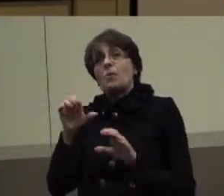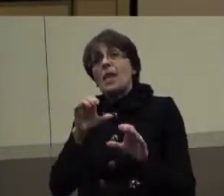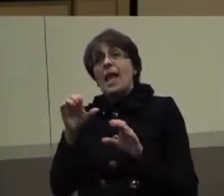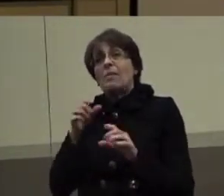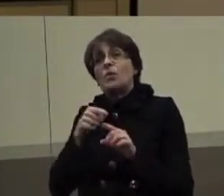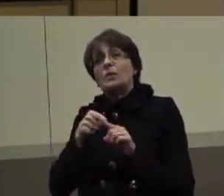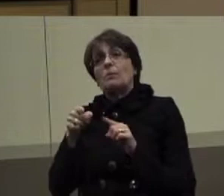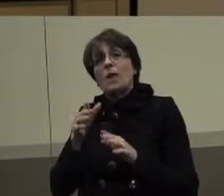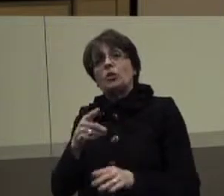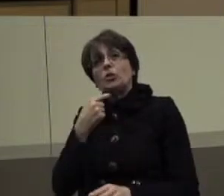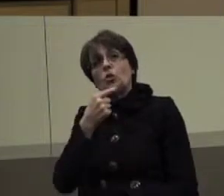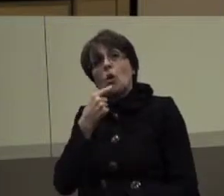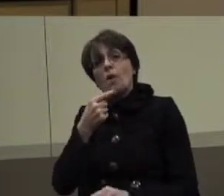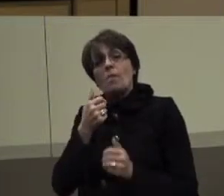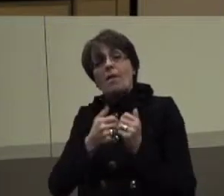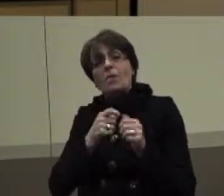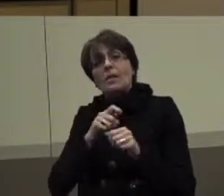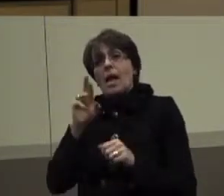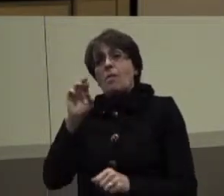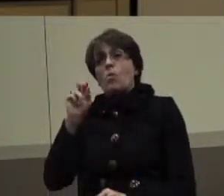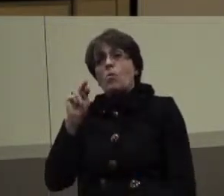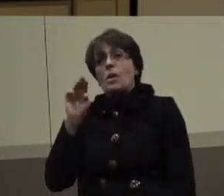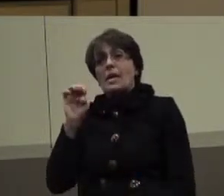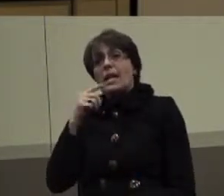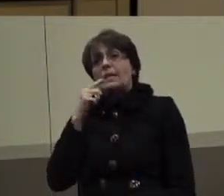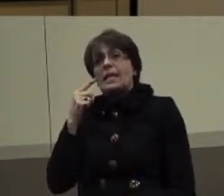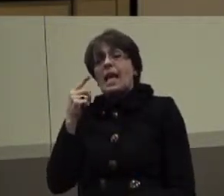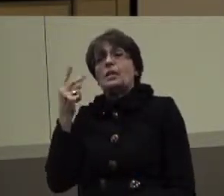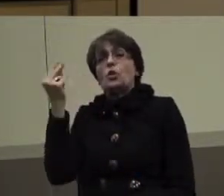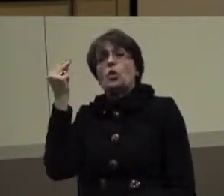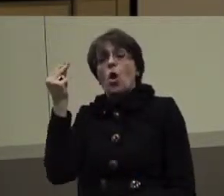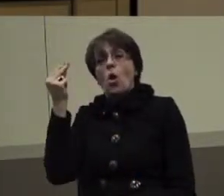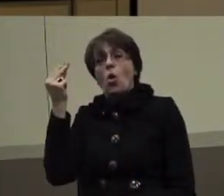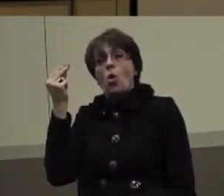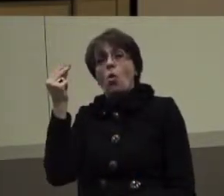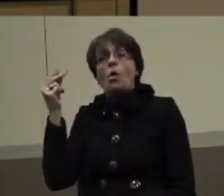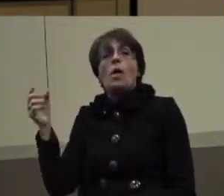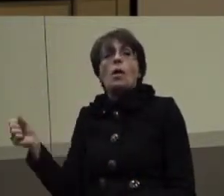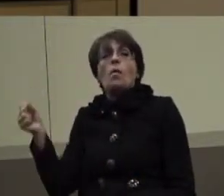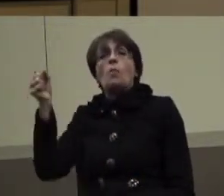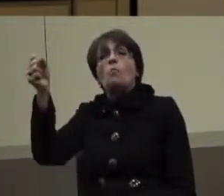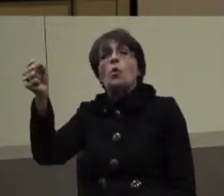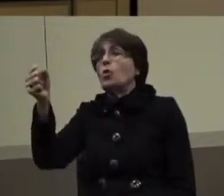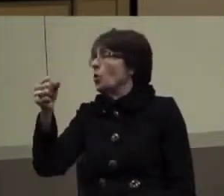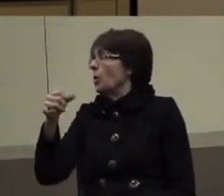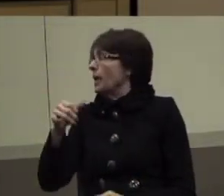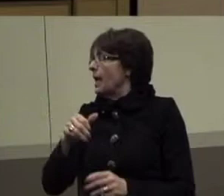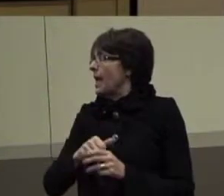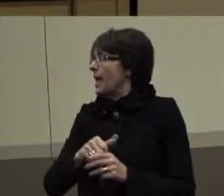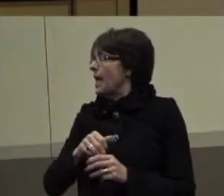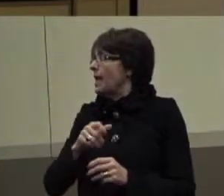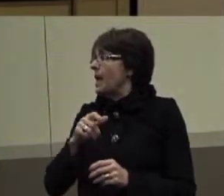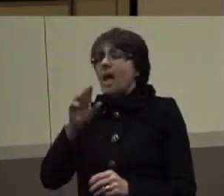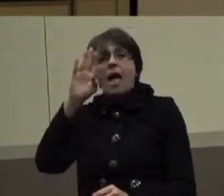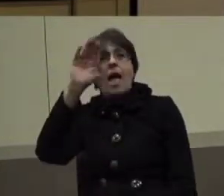behavior specialist had told them every time Renee says no, pick her up and put her in a basket hold.